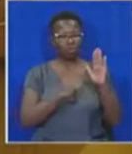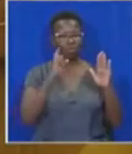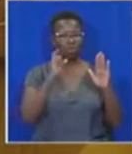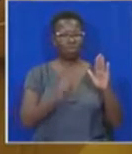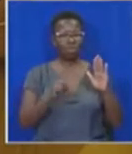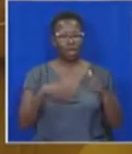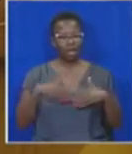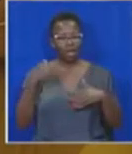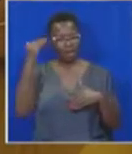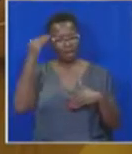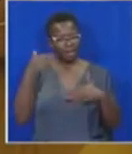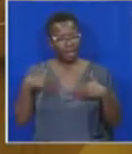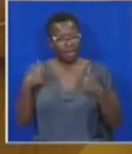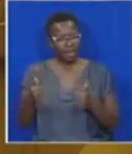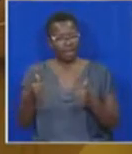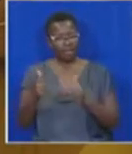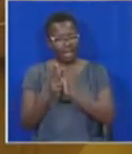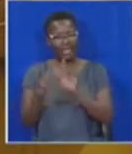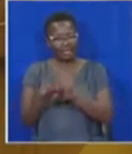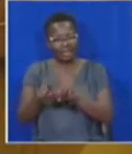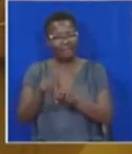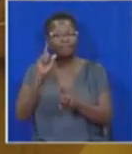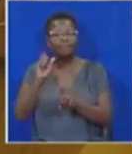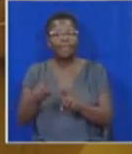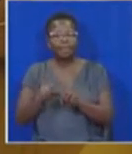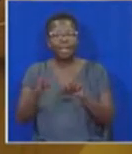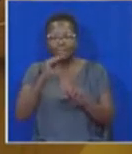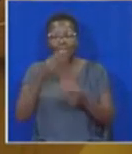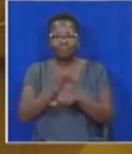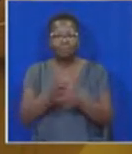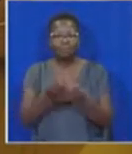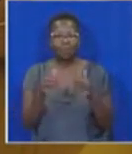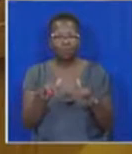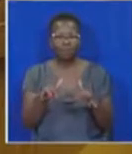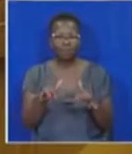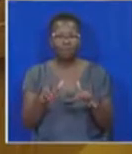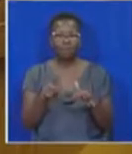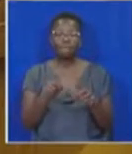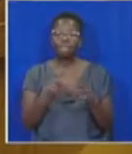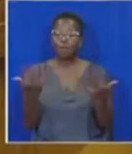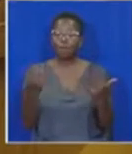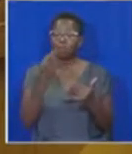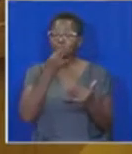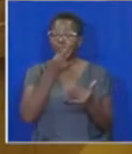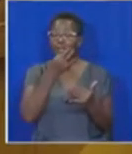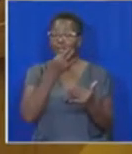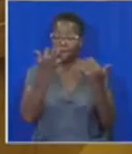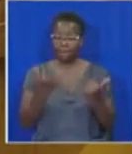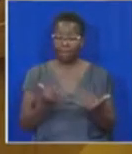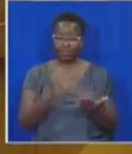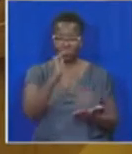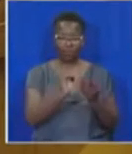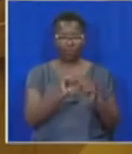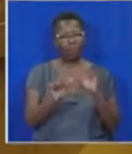but a death sentence. The bottom line was money, of course, but lack of budget. But there was also a policy imperative